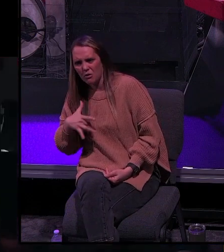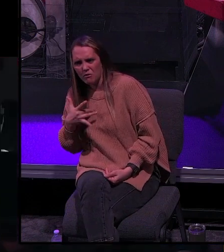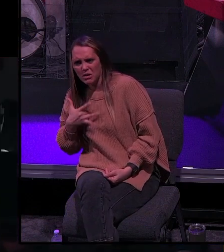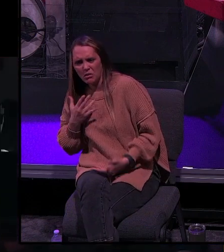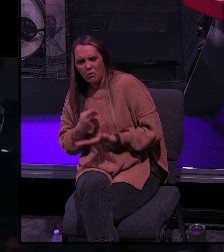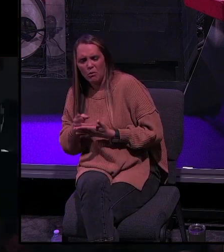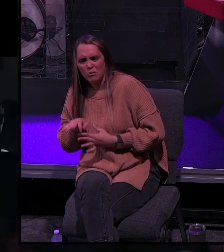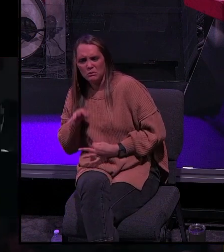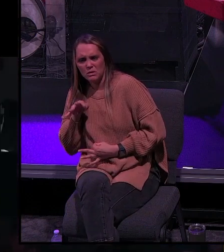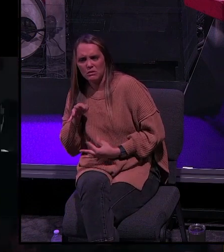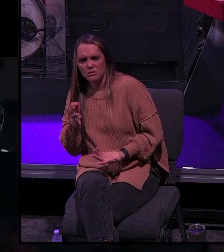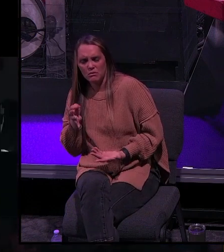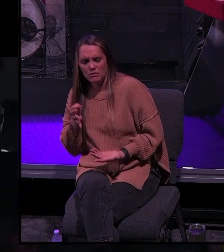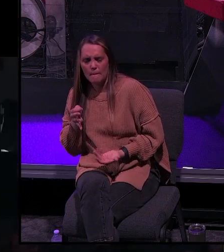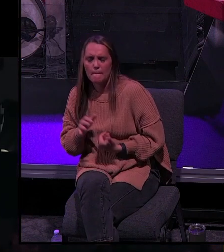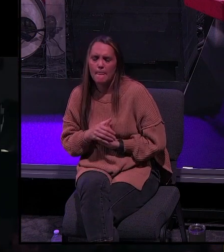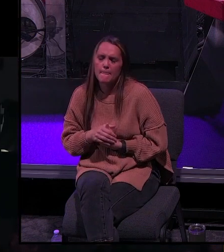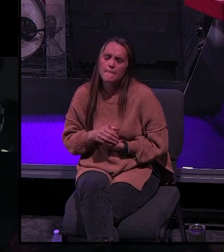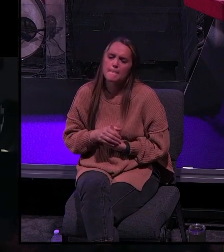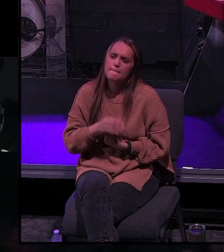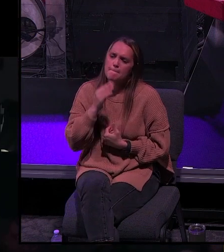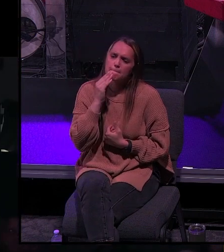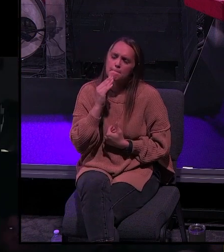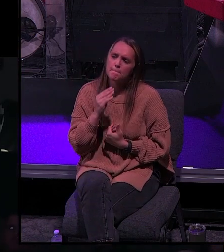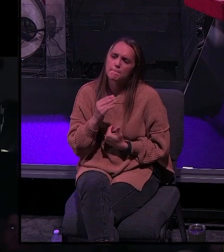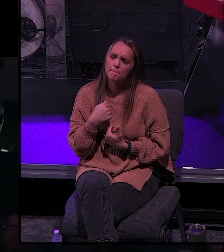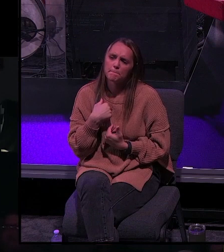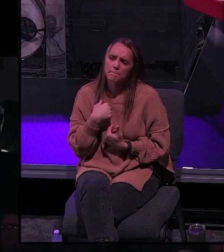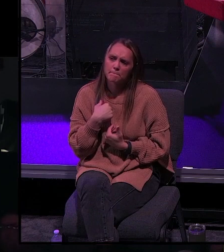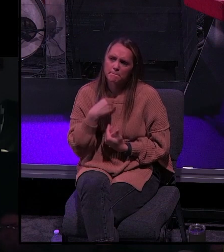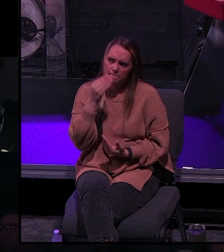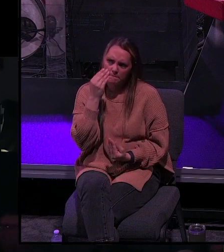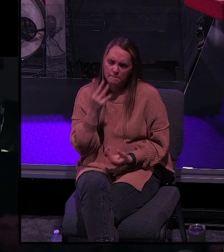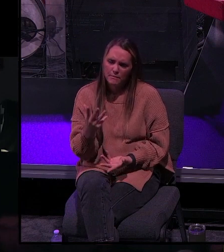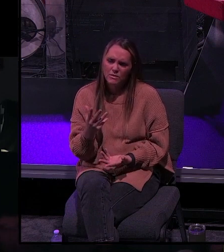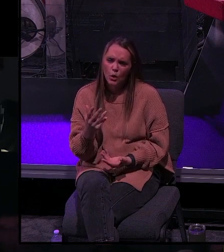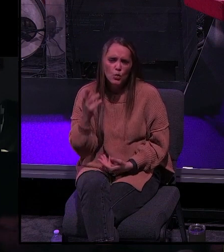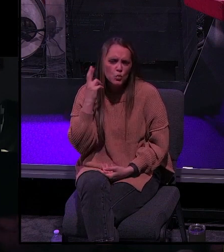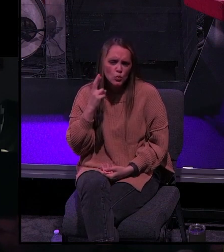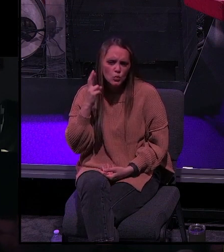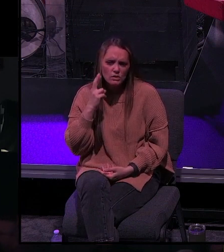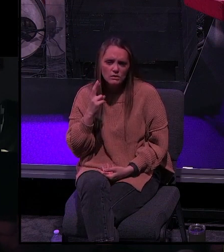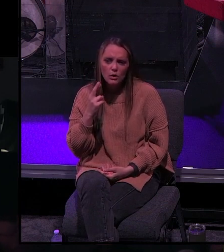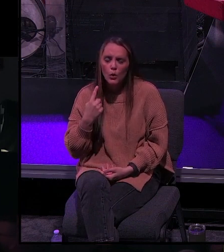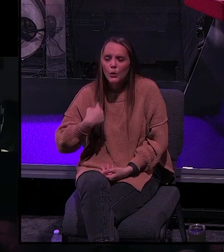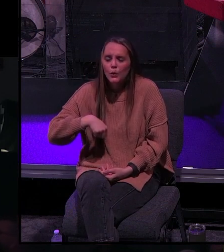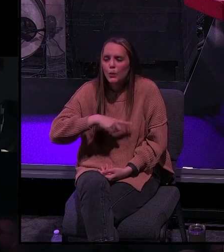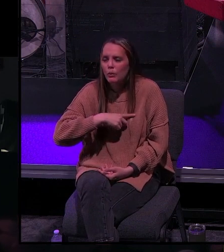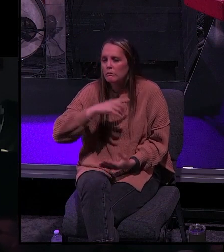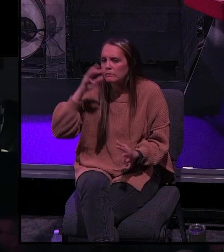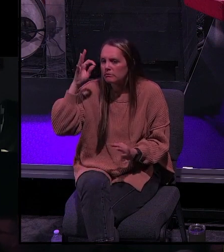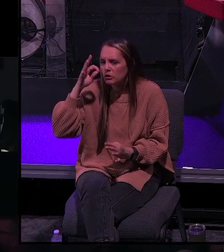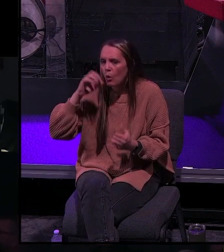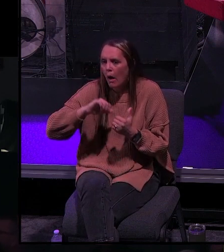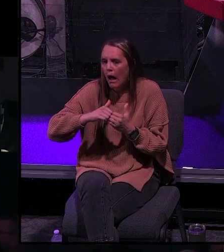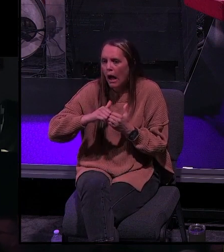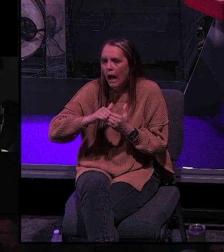here's what I would tell you. Is that I think the reason is because we do not know how to invite and respond to him